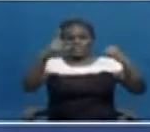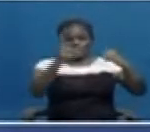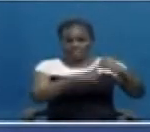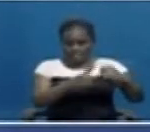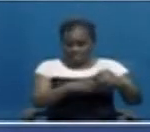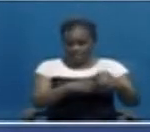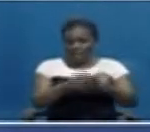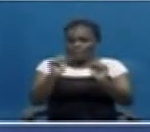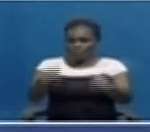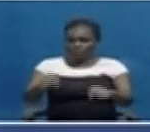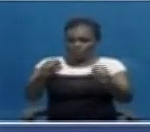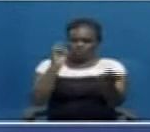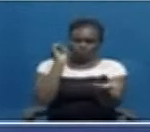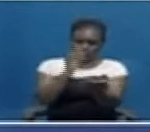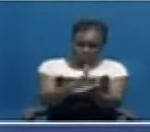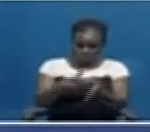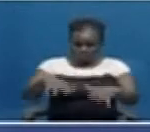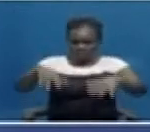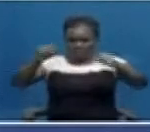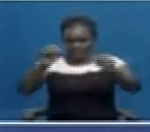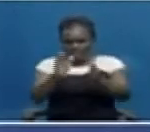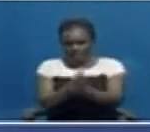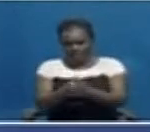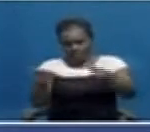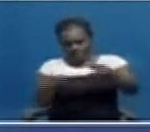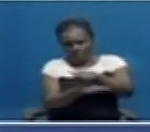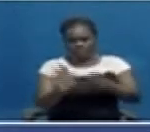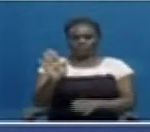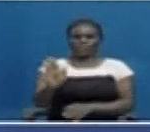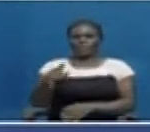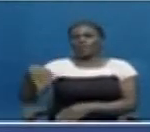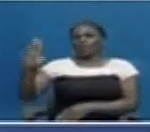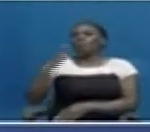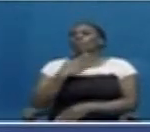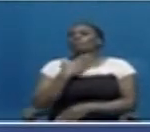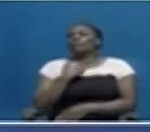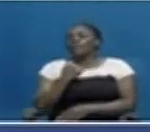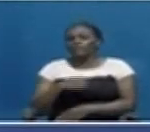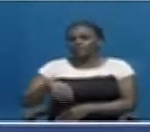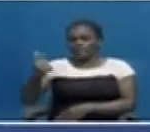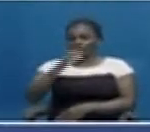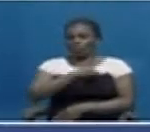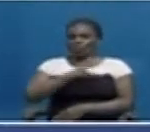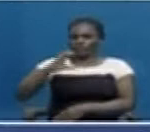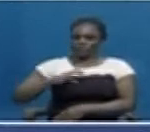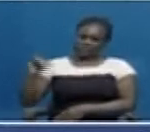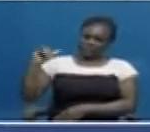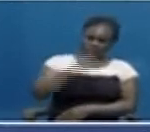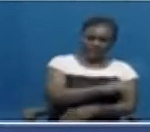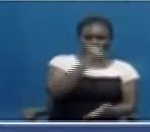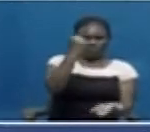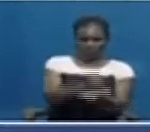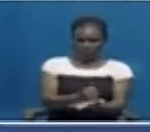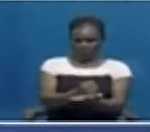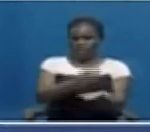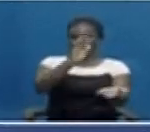have seen Halakhe Waqo and Michael Mubea go home. The president wants them and other commission officials to remain in office. In